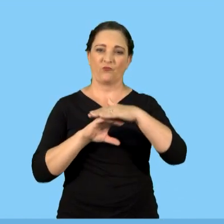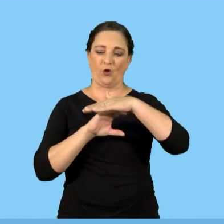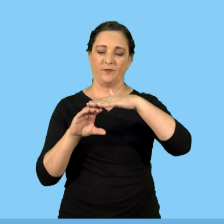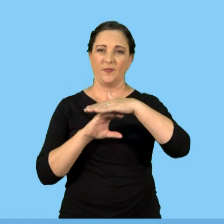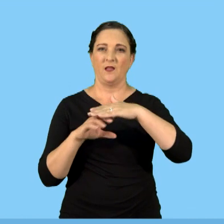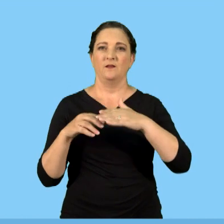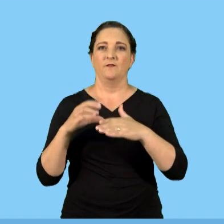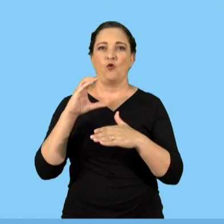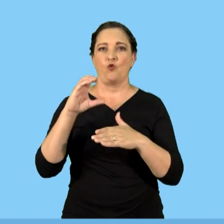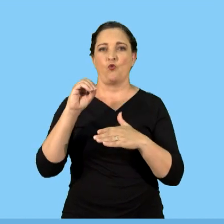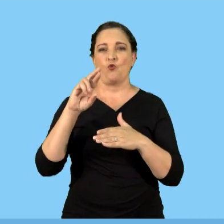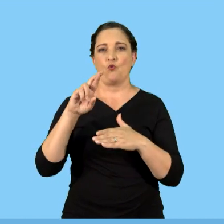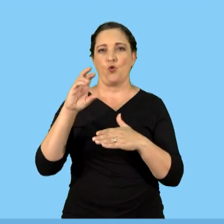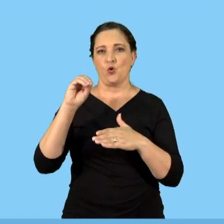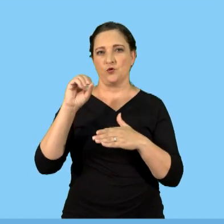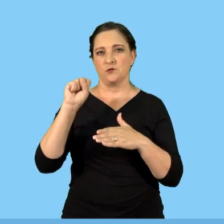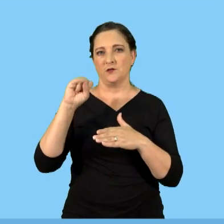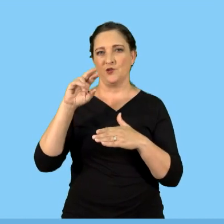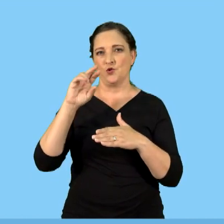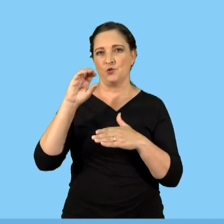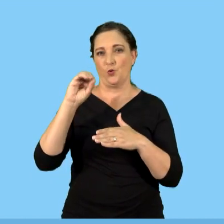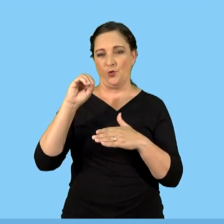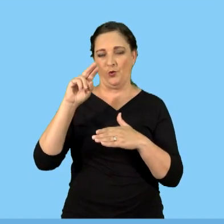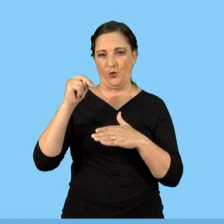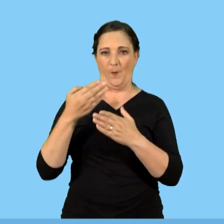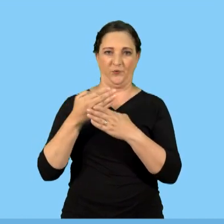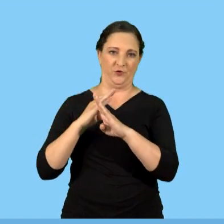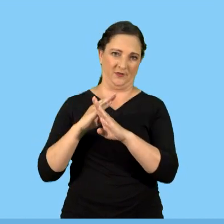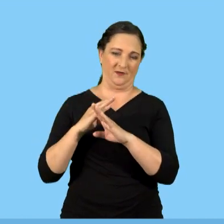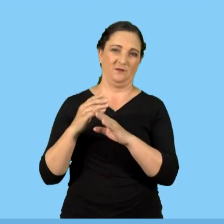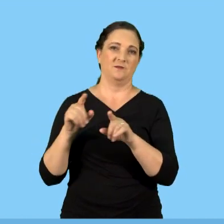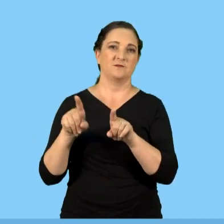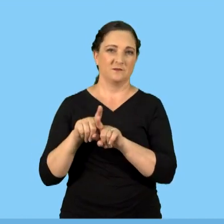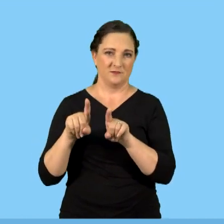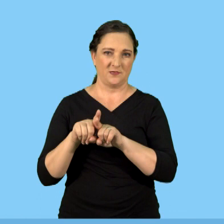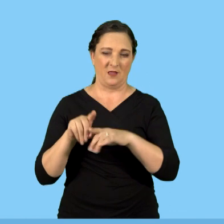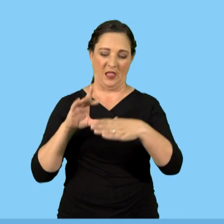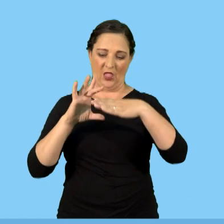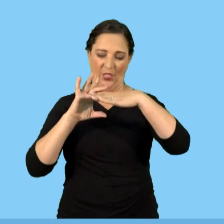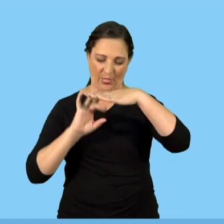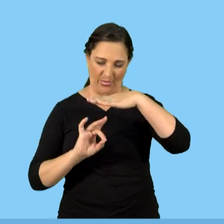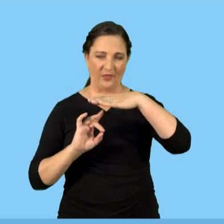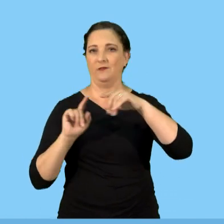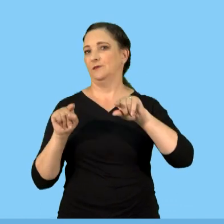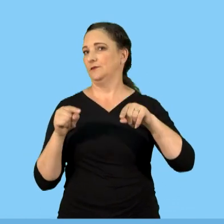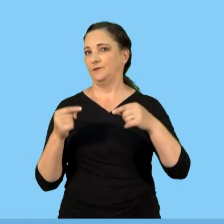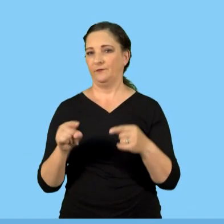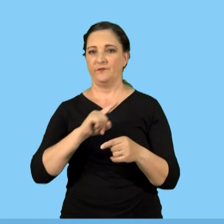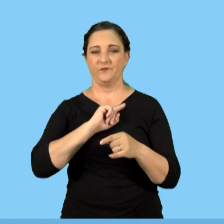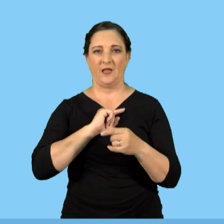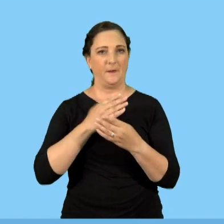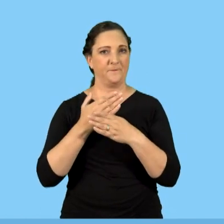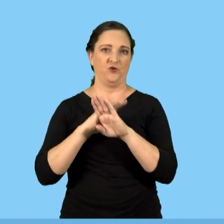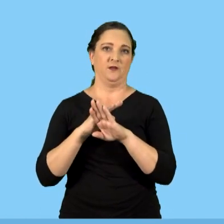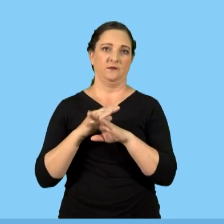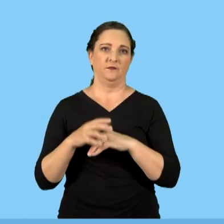corrosion, or from the substances such as water and oxygen. So that is going to make sure that the metal that you're trying